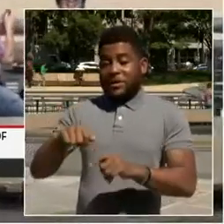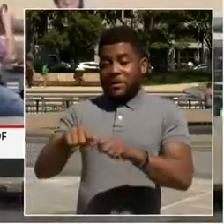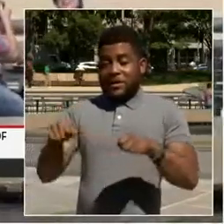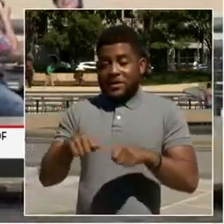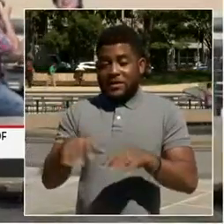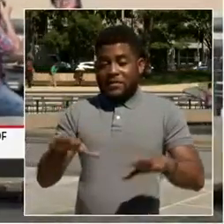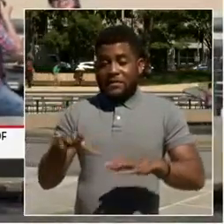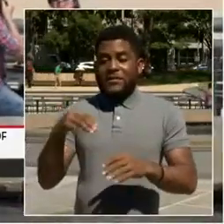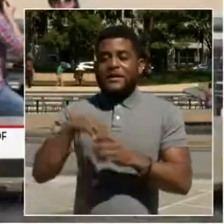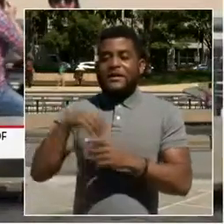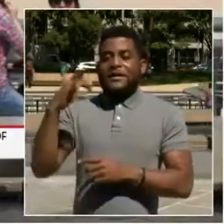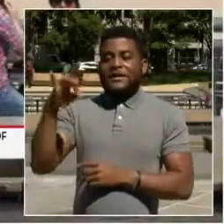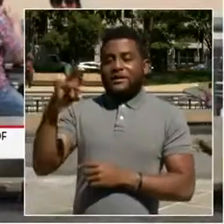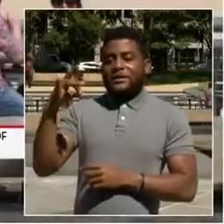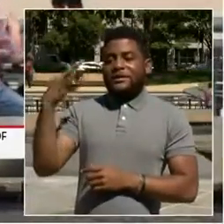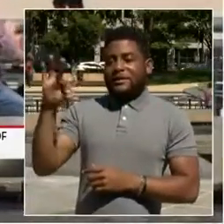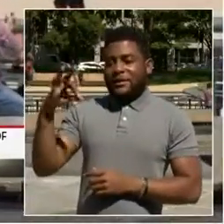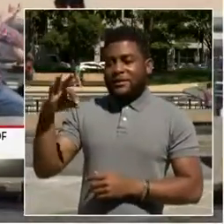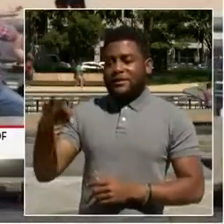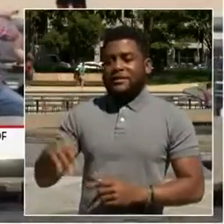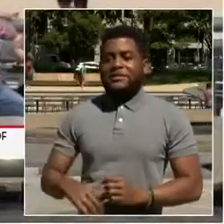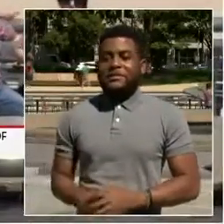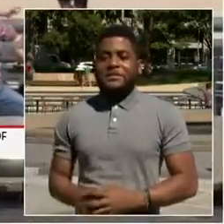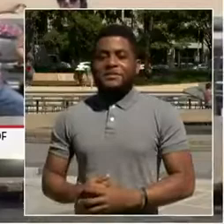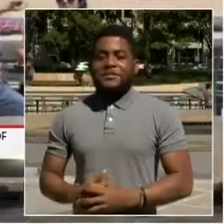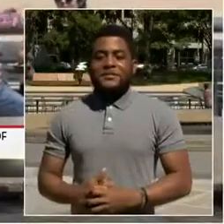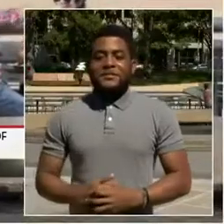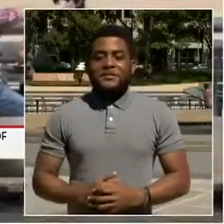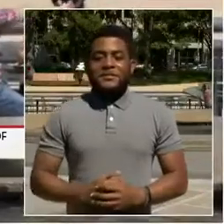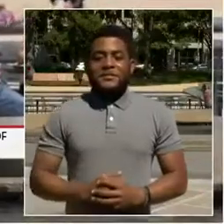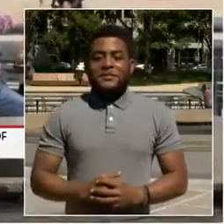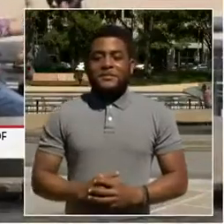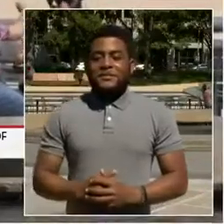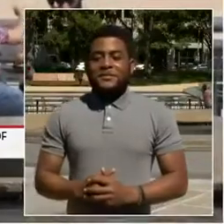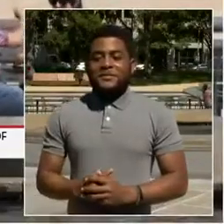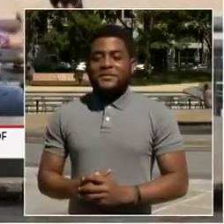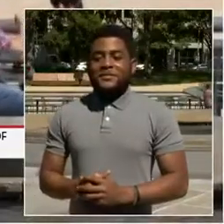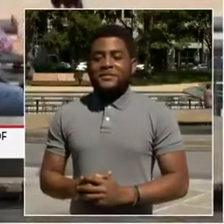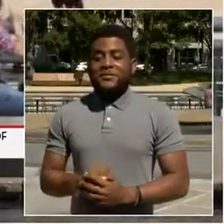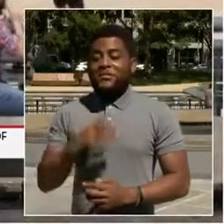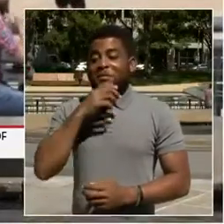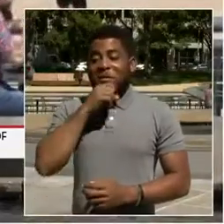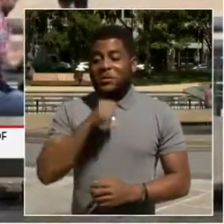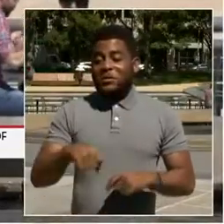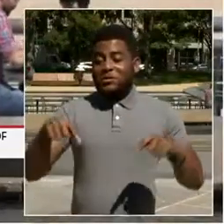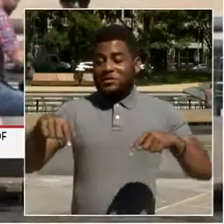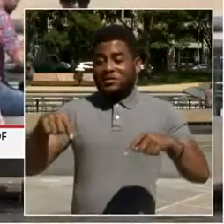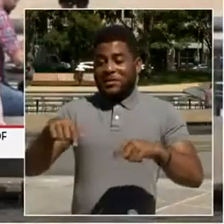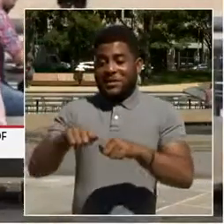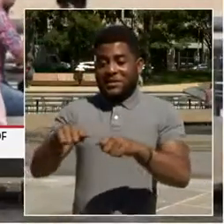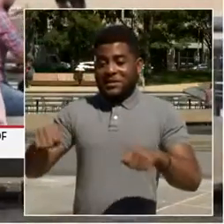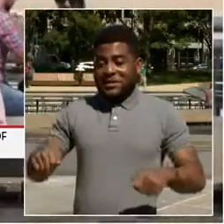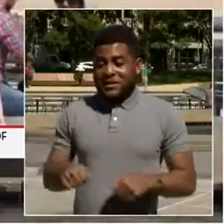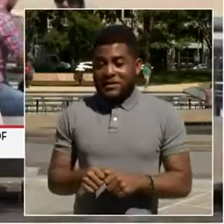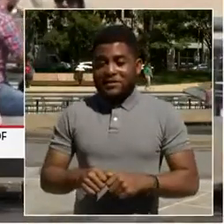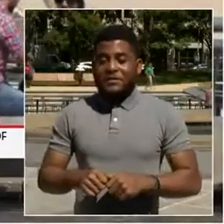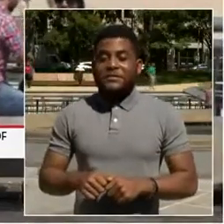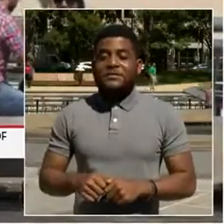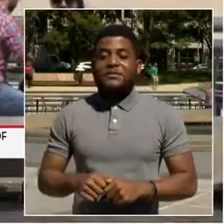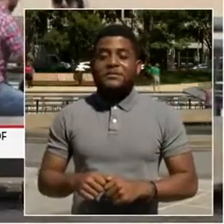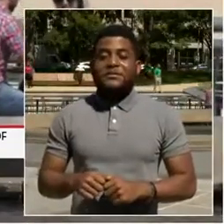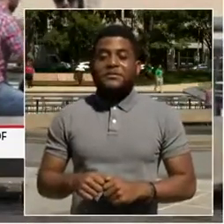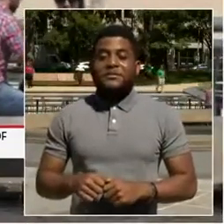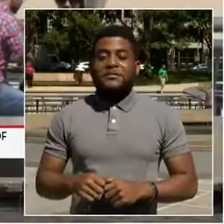ago it was, how old this park is. So it did not